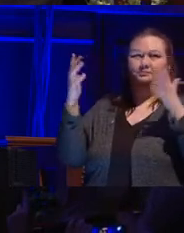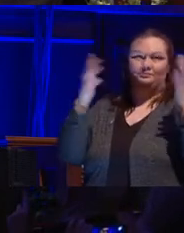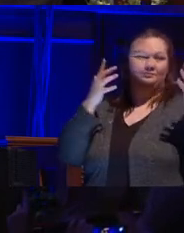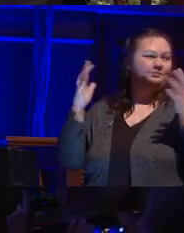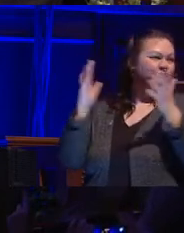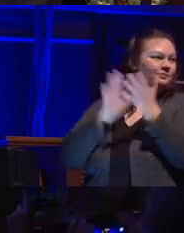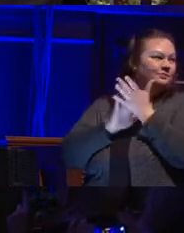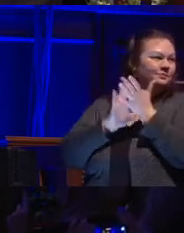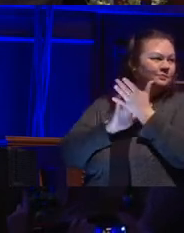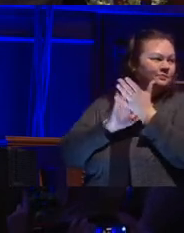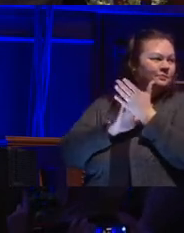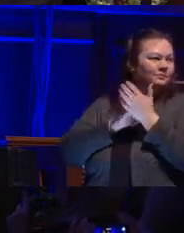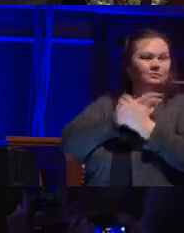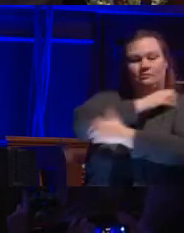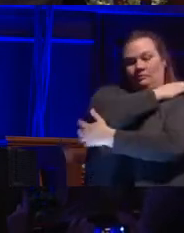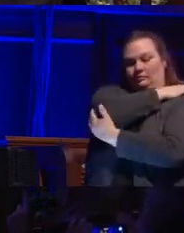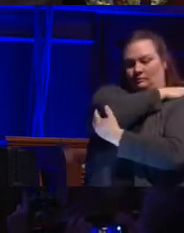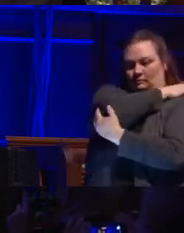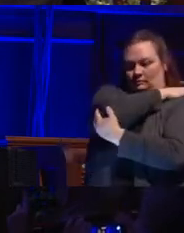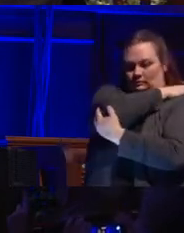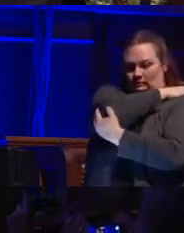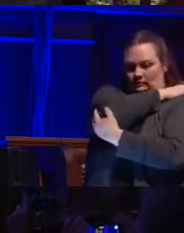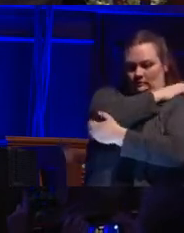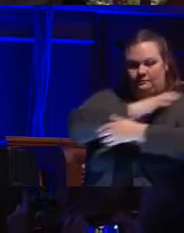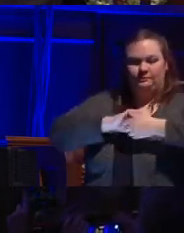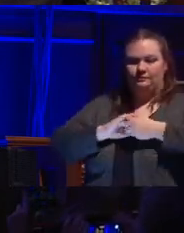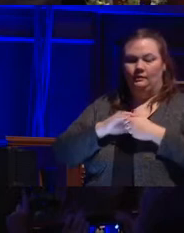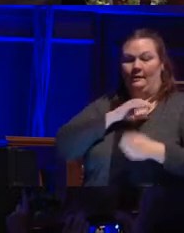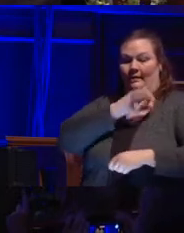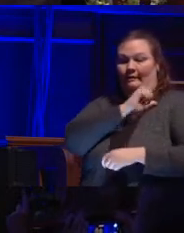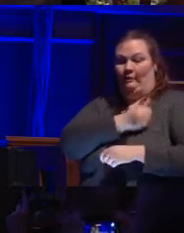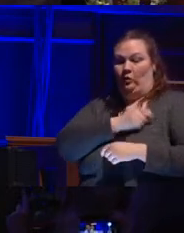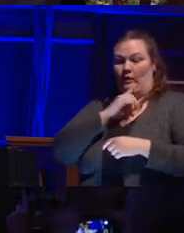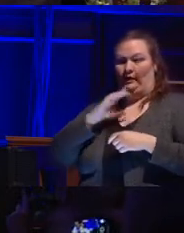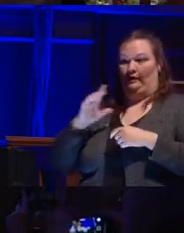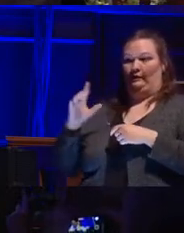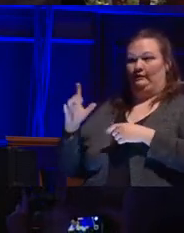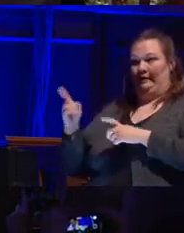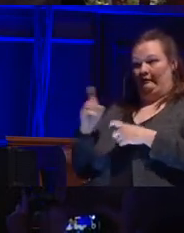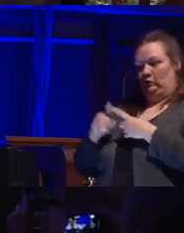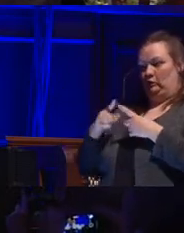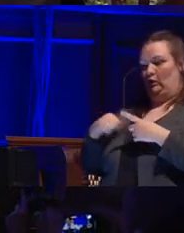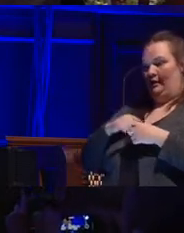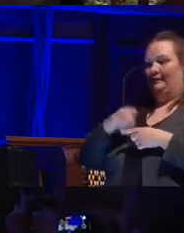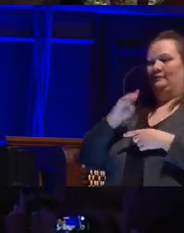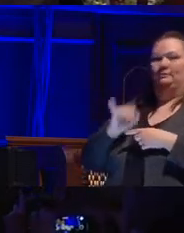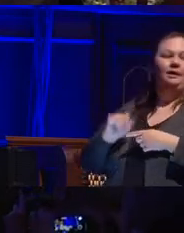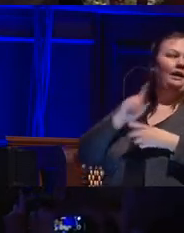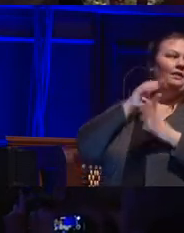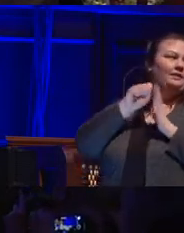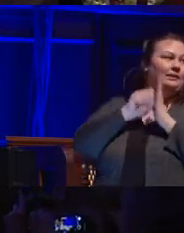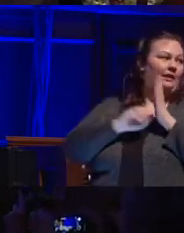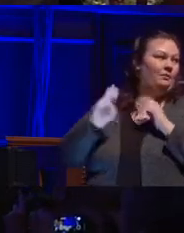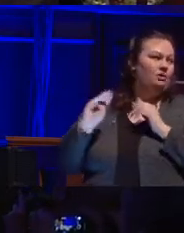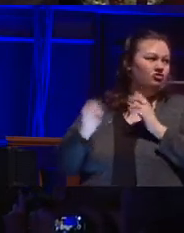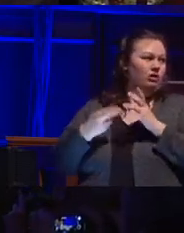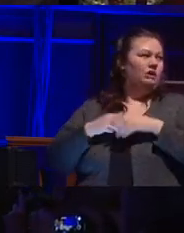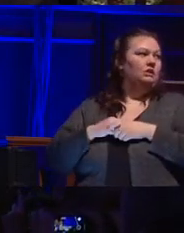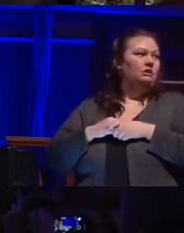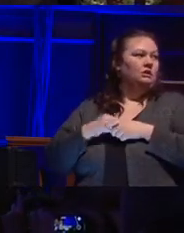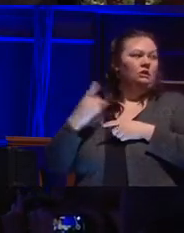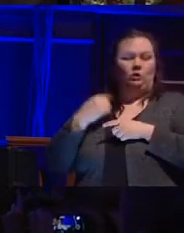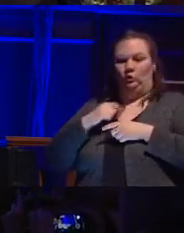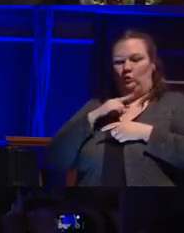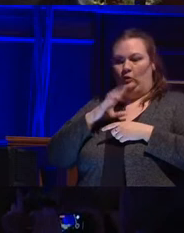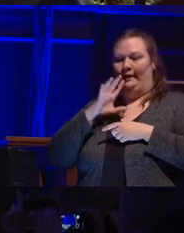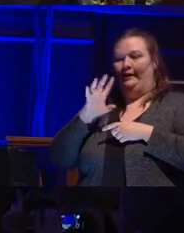By the authority vested in us by the people of the state of Michigan, we, the